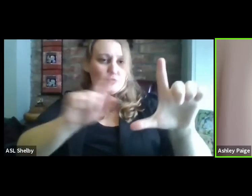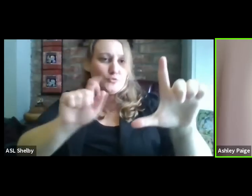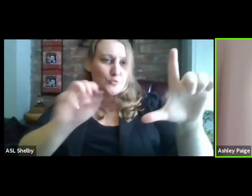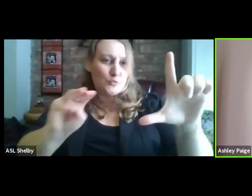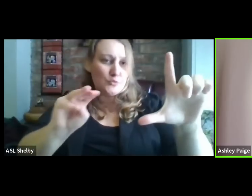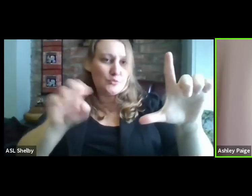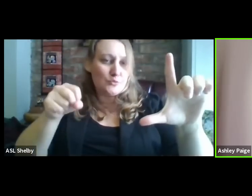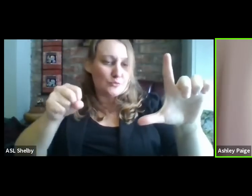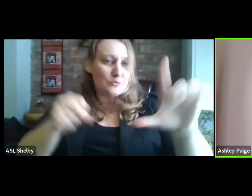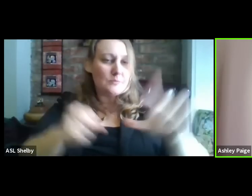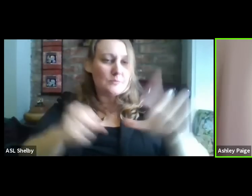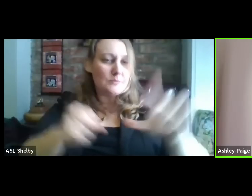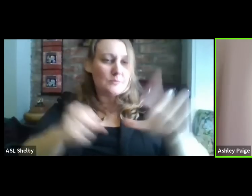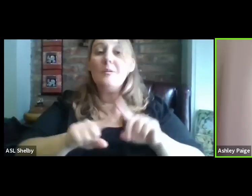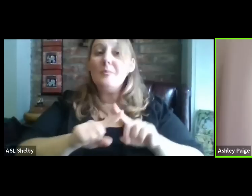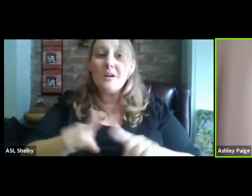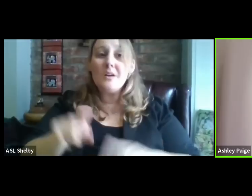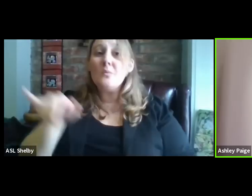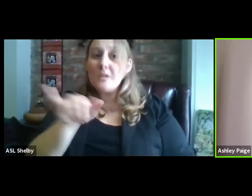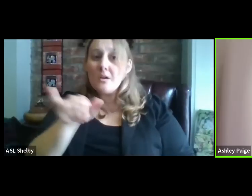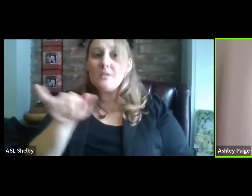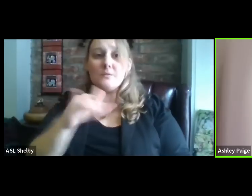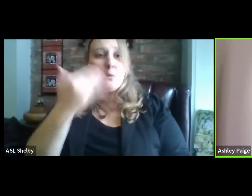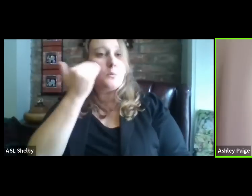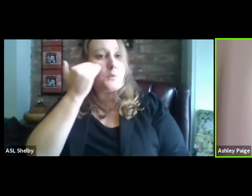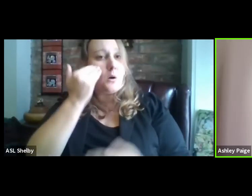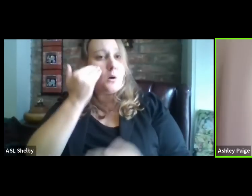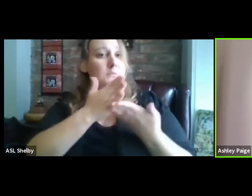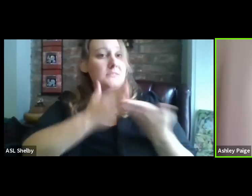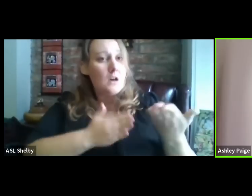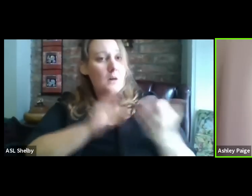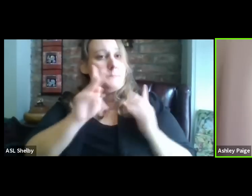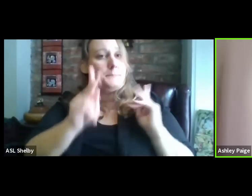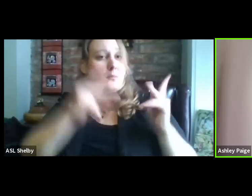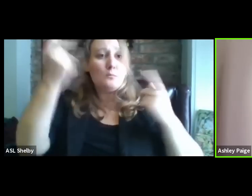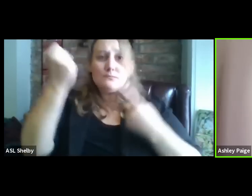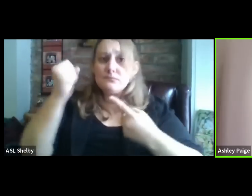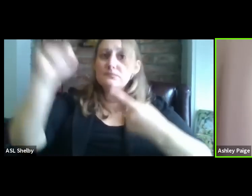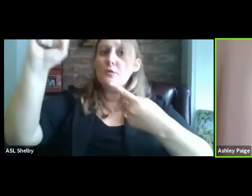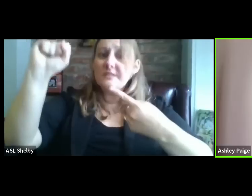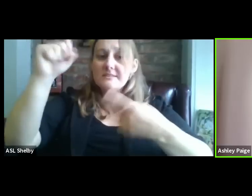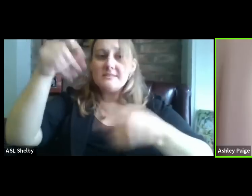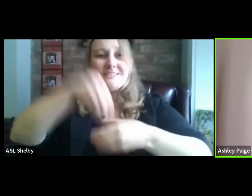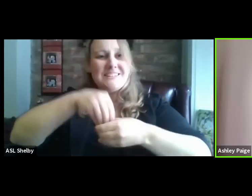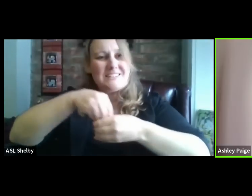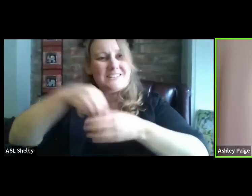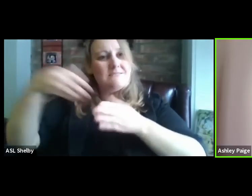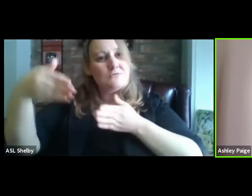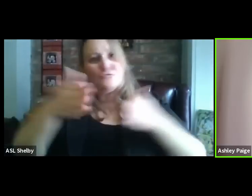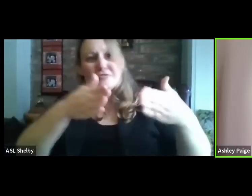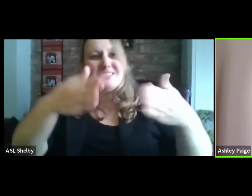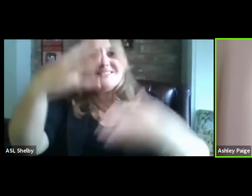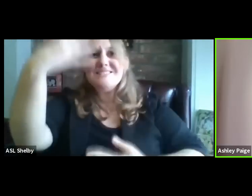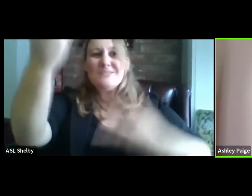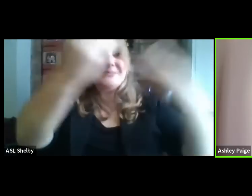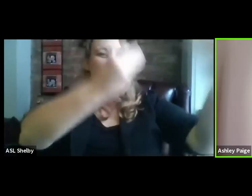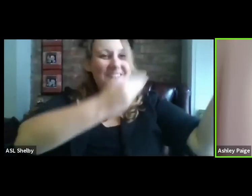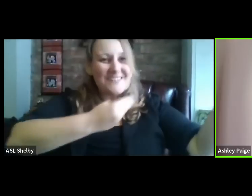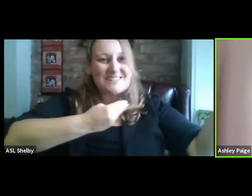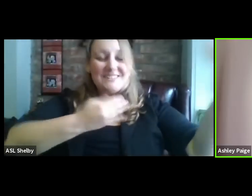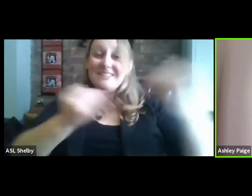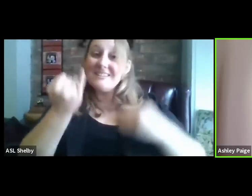including in-person street protests. For those who are in Manhattan and want to show up for Black trans victims of